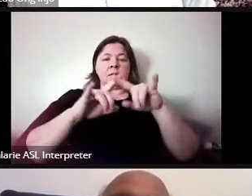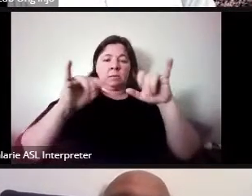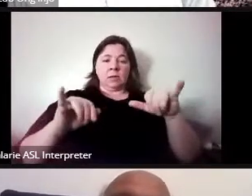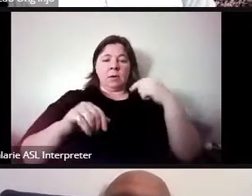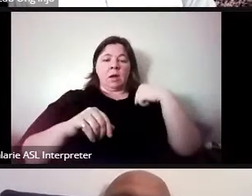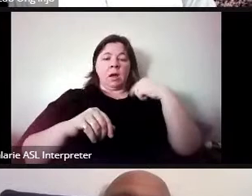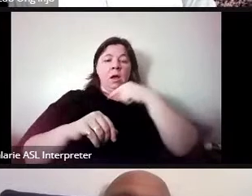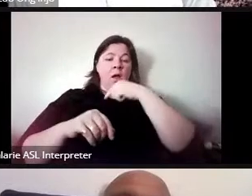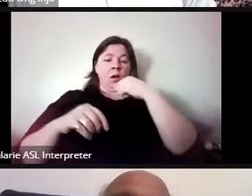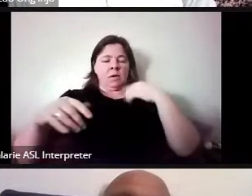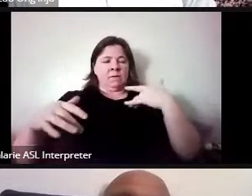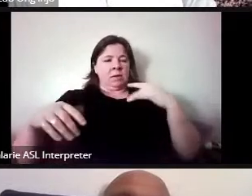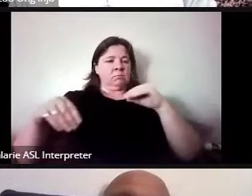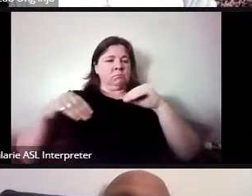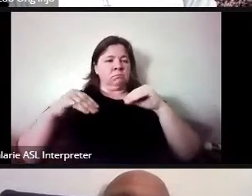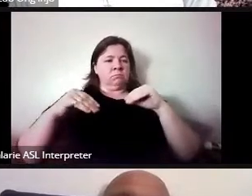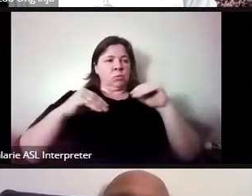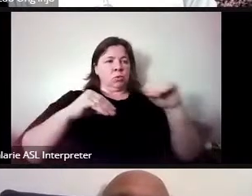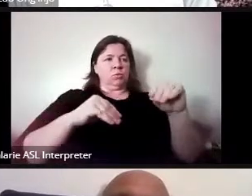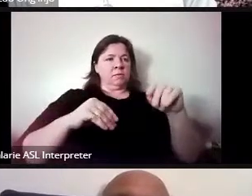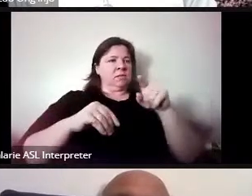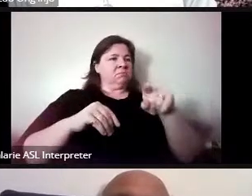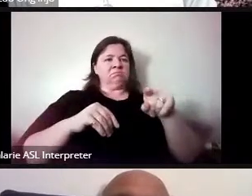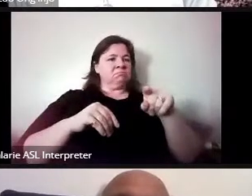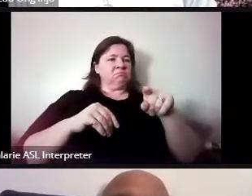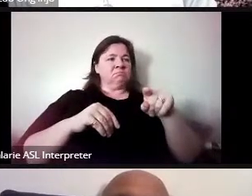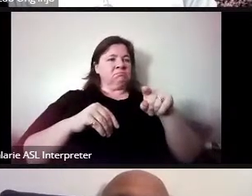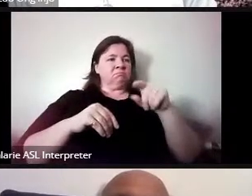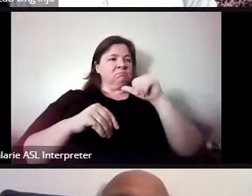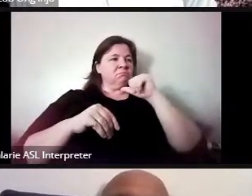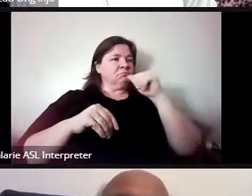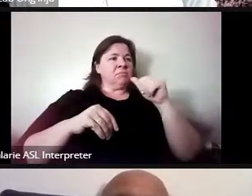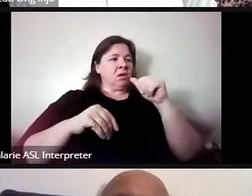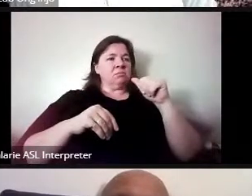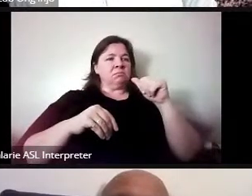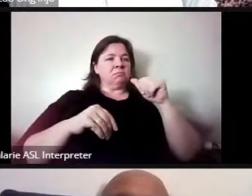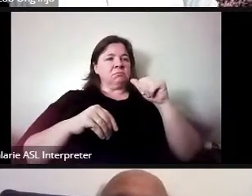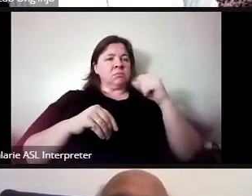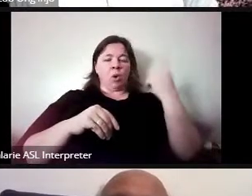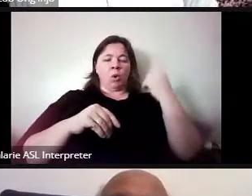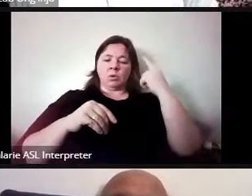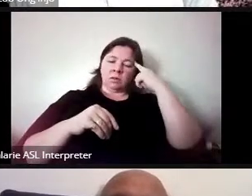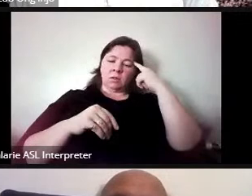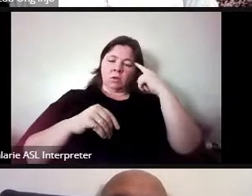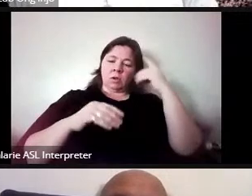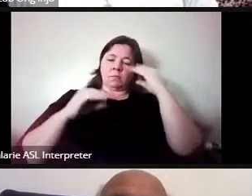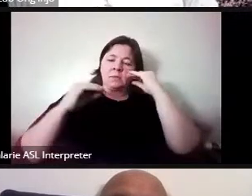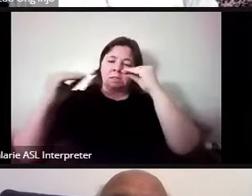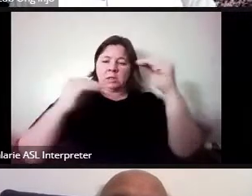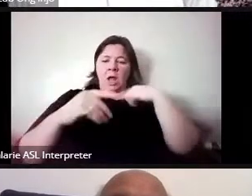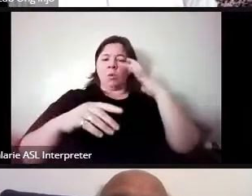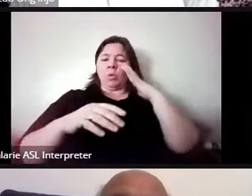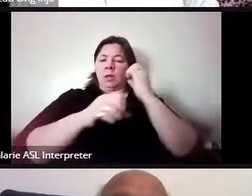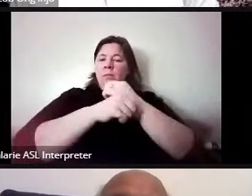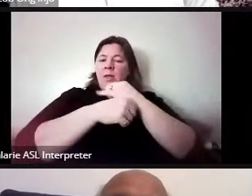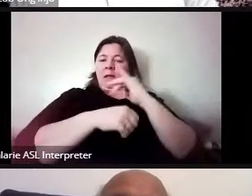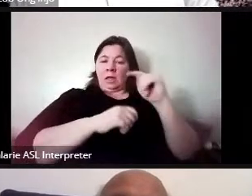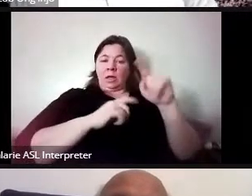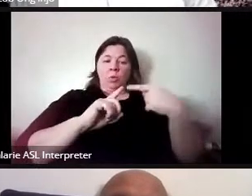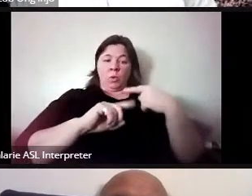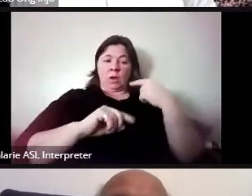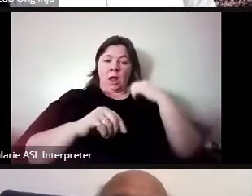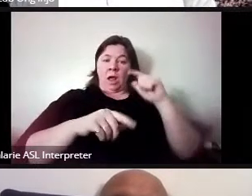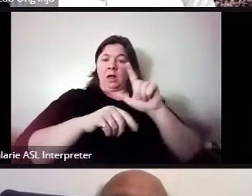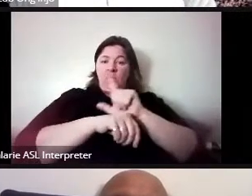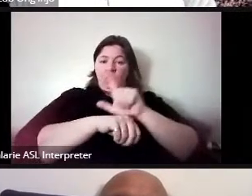I was moved, that Ash was never lying, and he always told that I'm going to make it, but when I'm going to